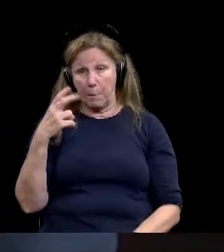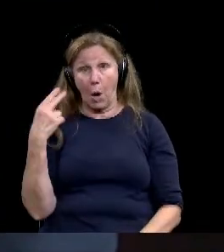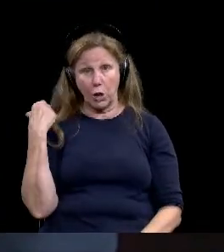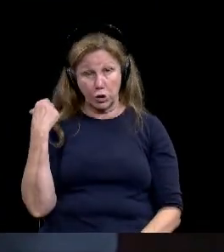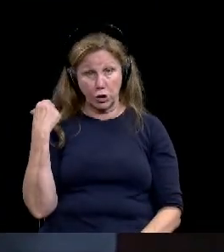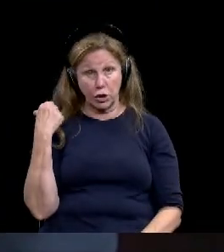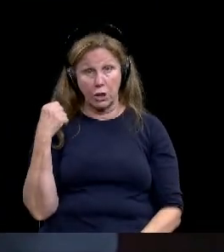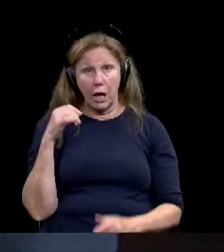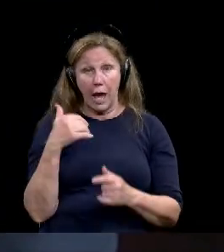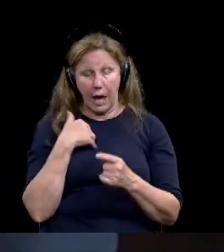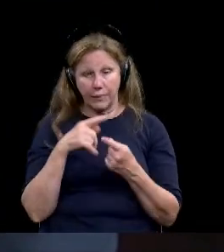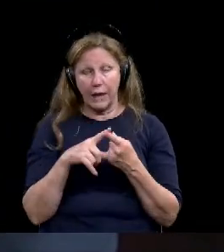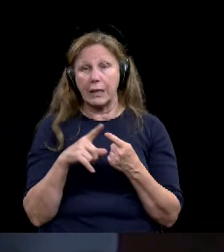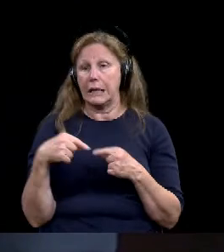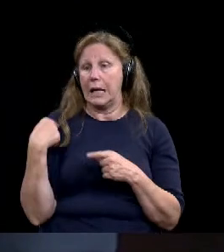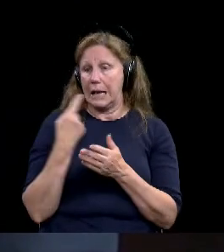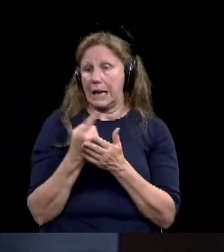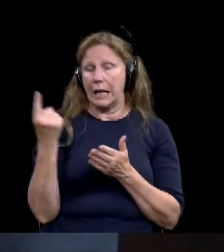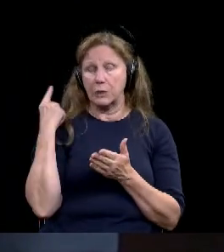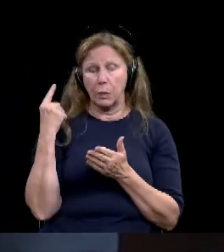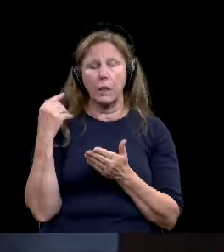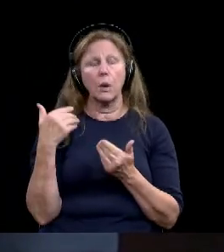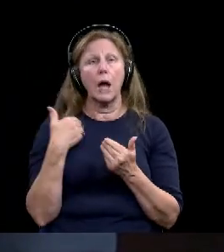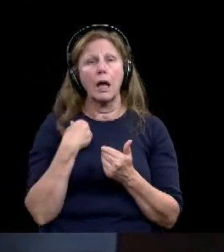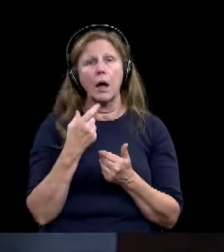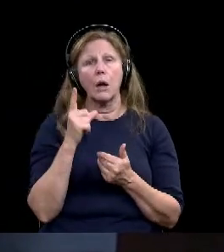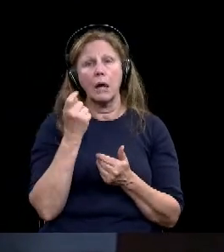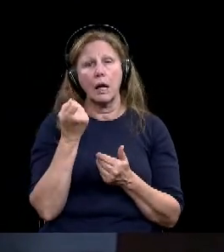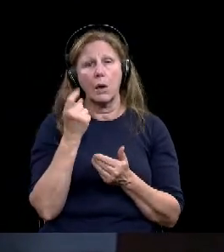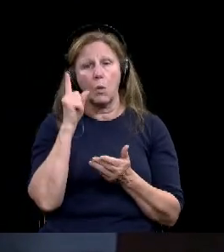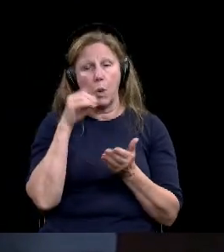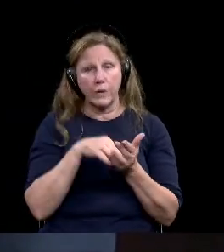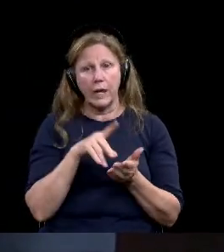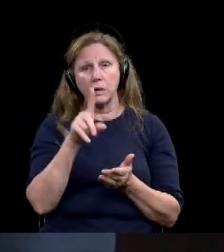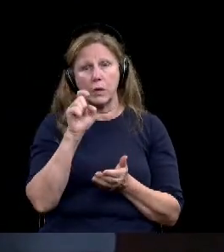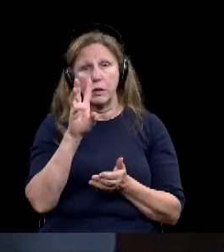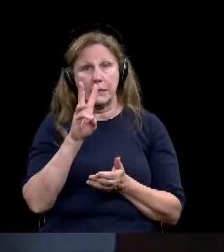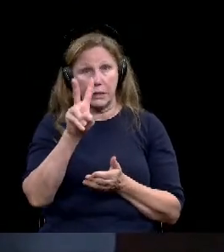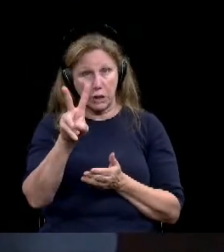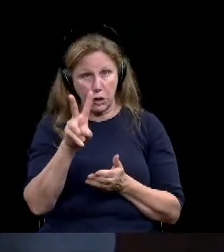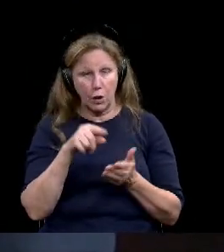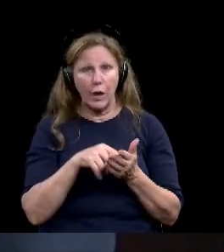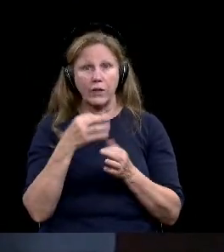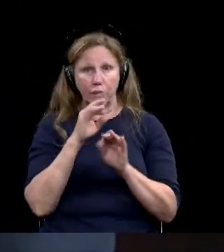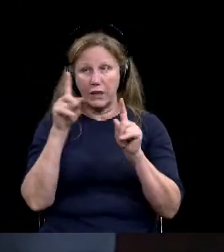location in April. Over the last month, our weekly testing average is